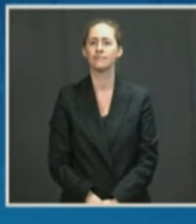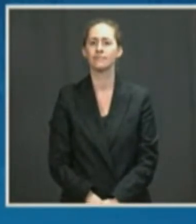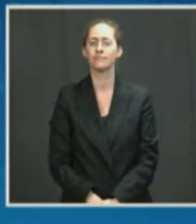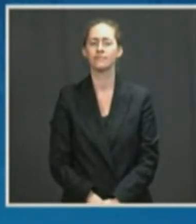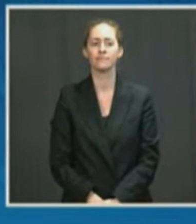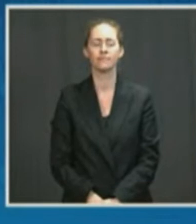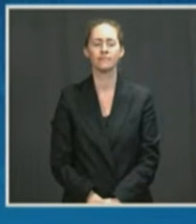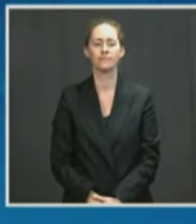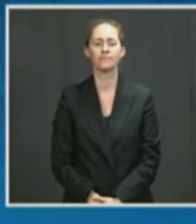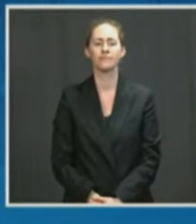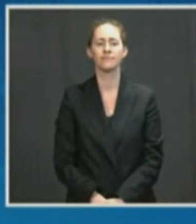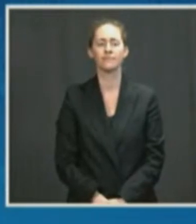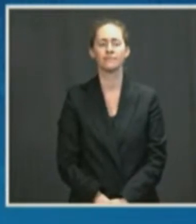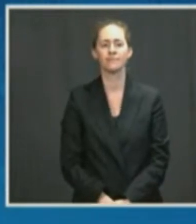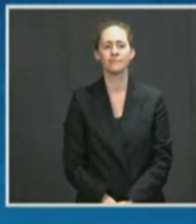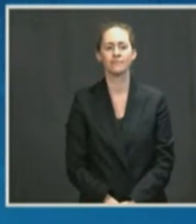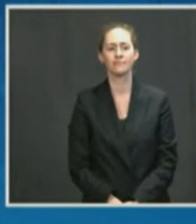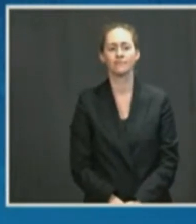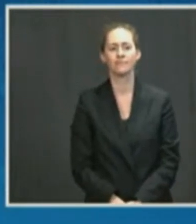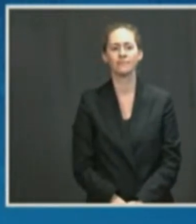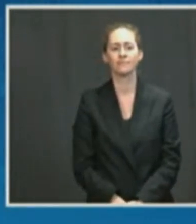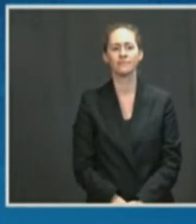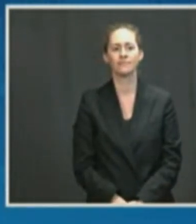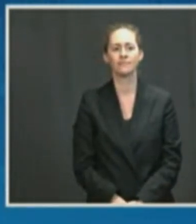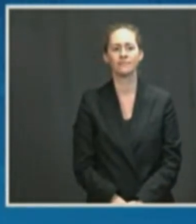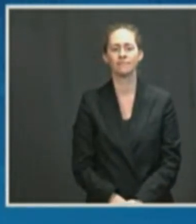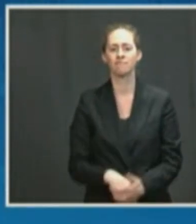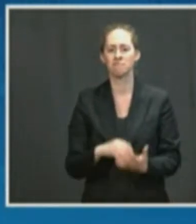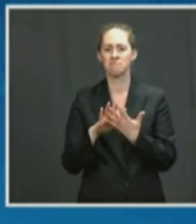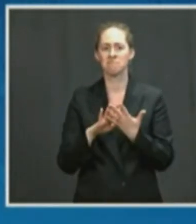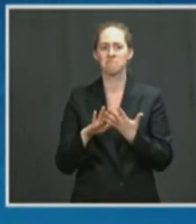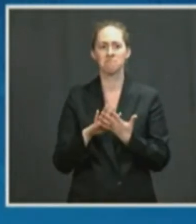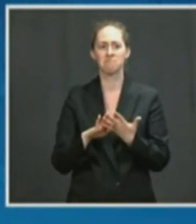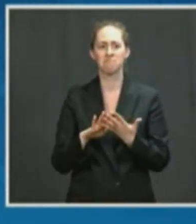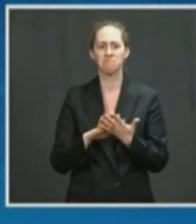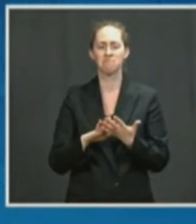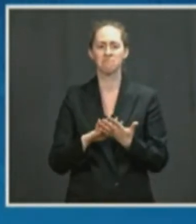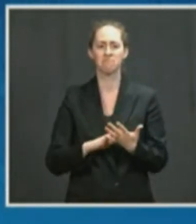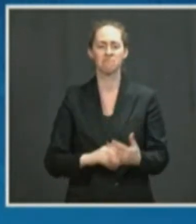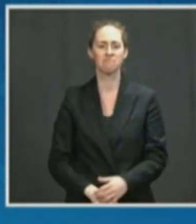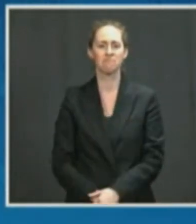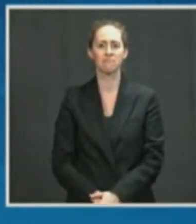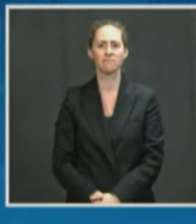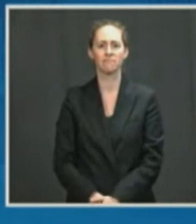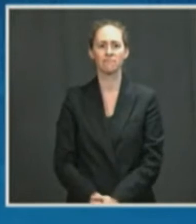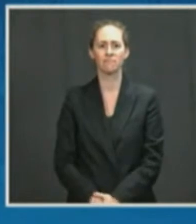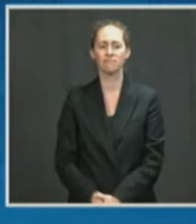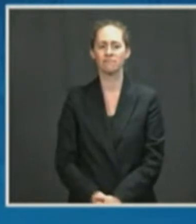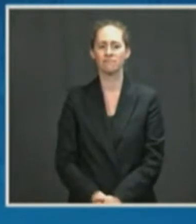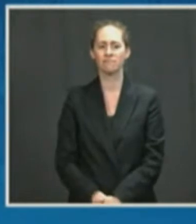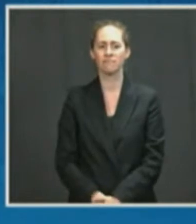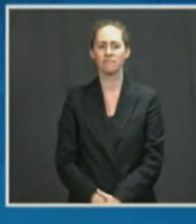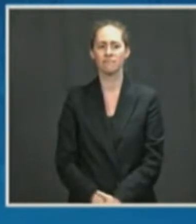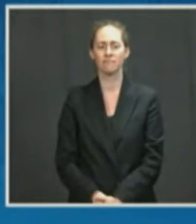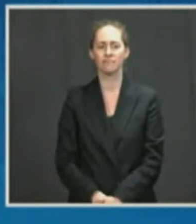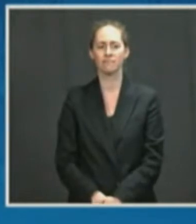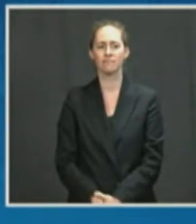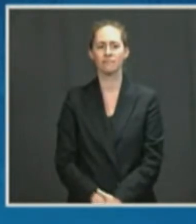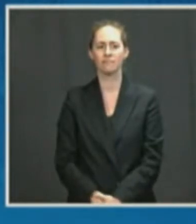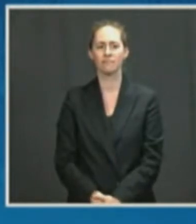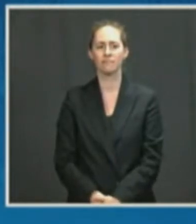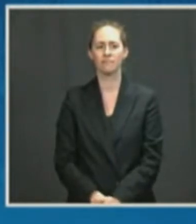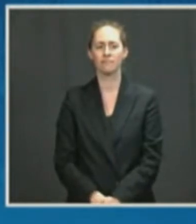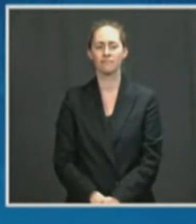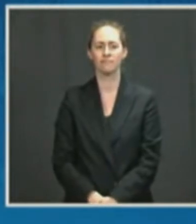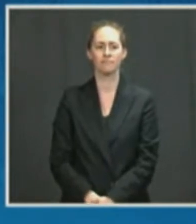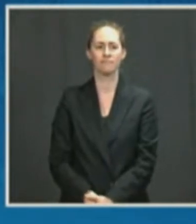we have spoken at large with this with Madam the Vice President, and we celebrate